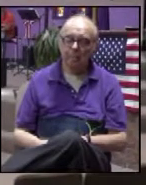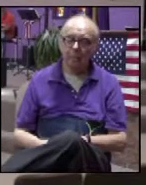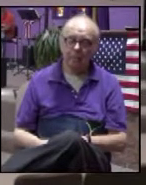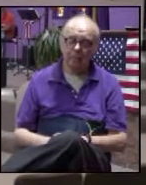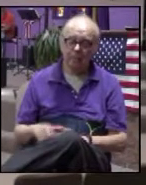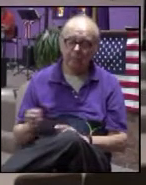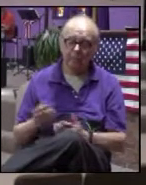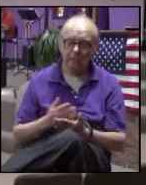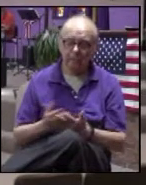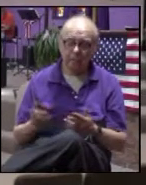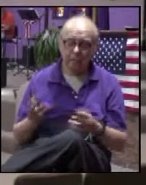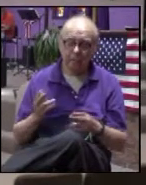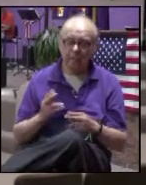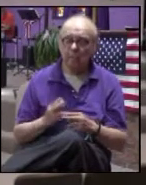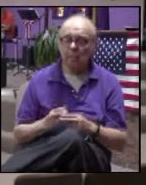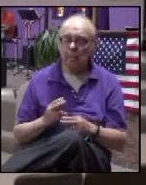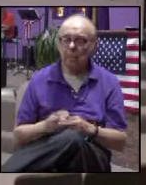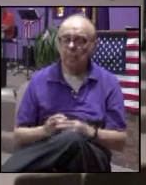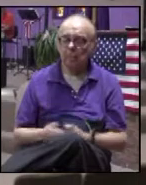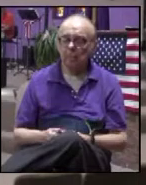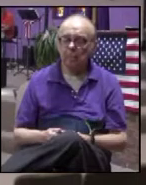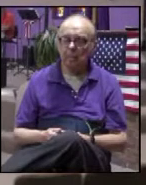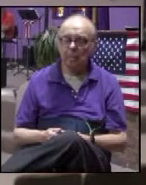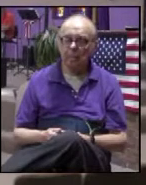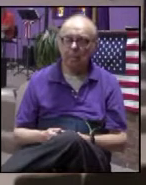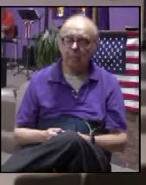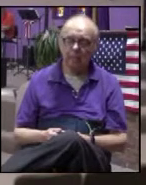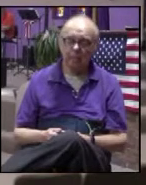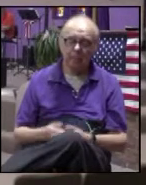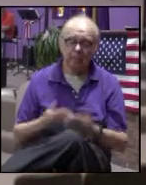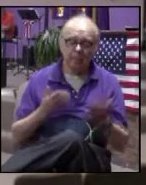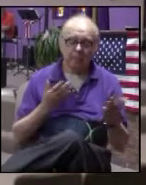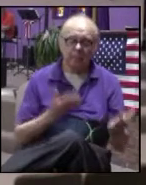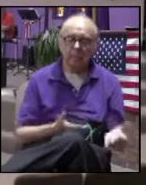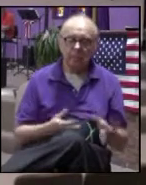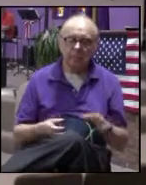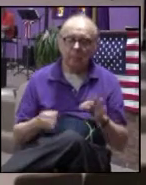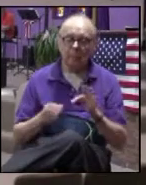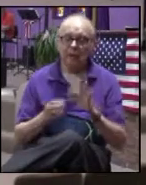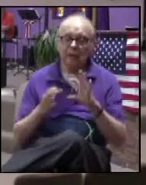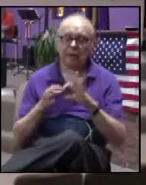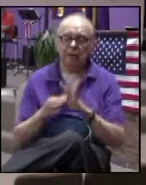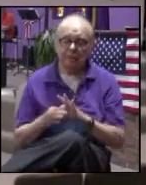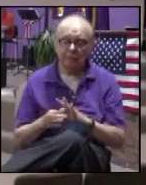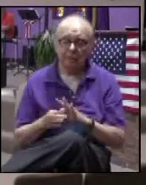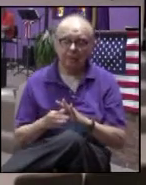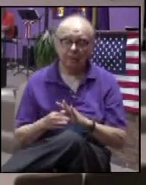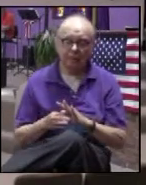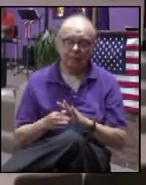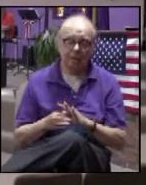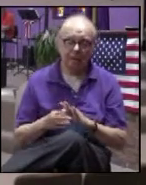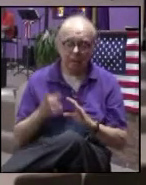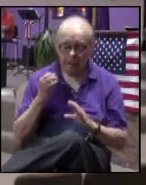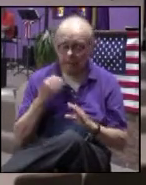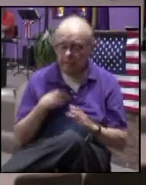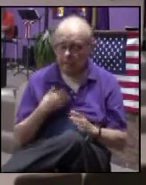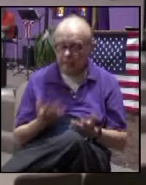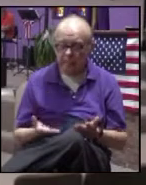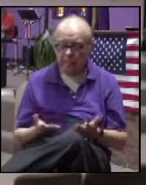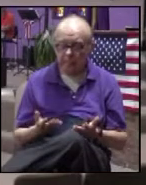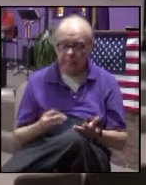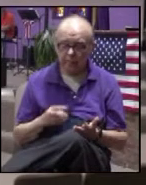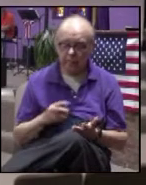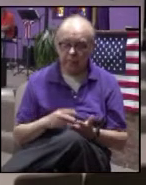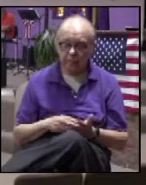The other thing it's calling us to is to leave our most significant relationships. Now hear me on this one before you jump to